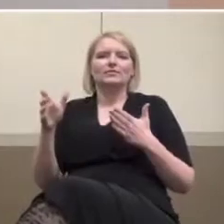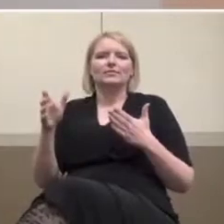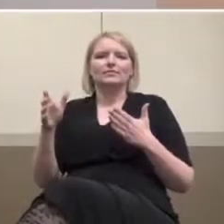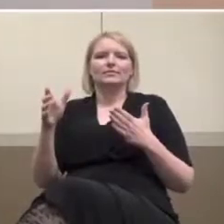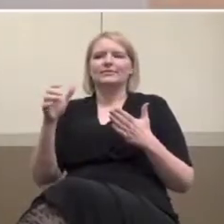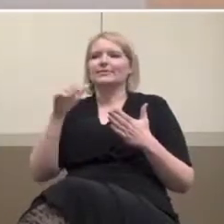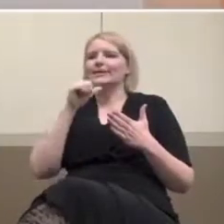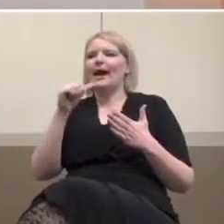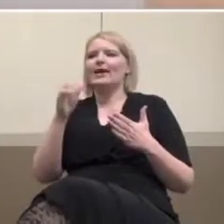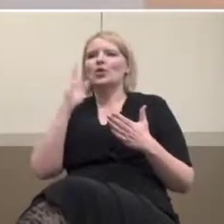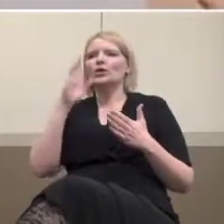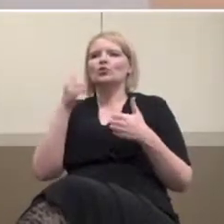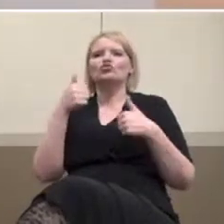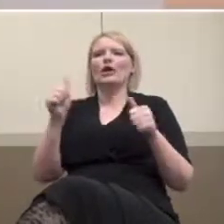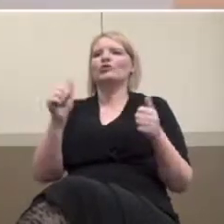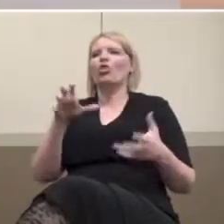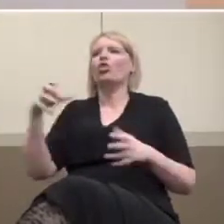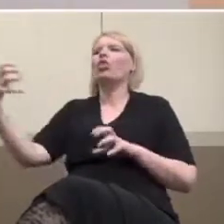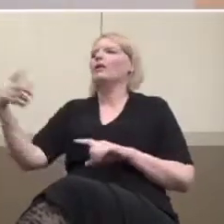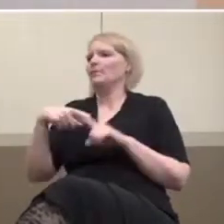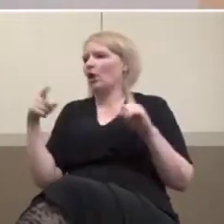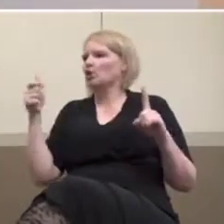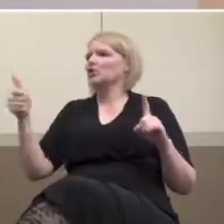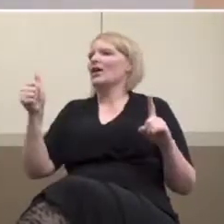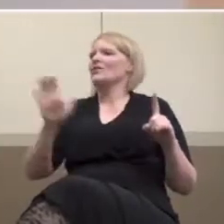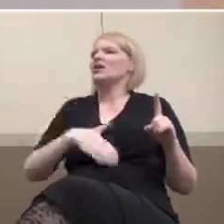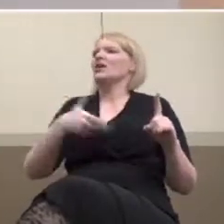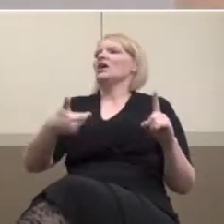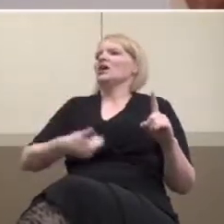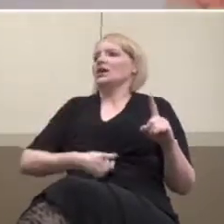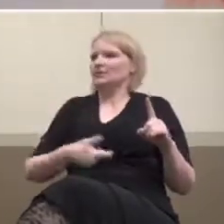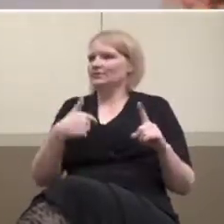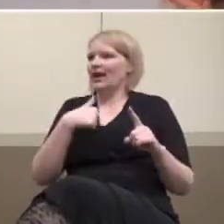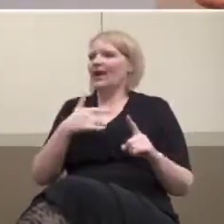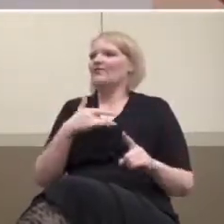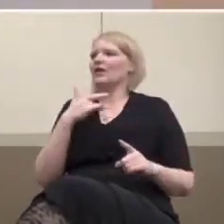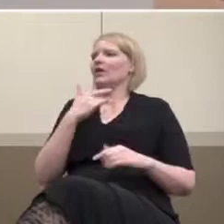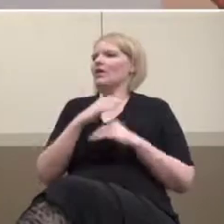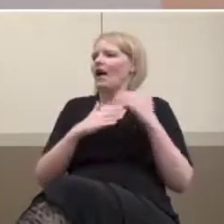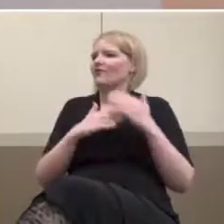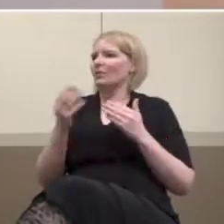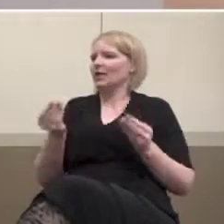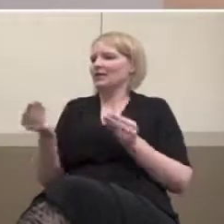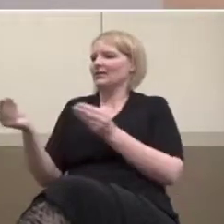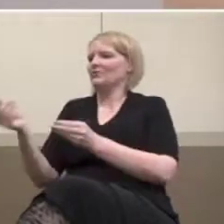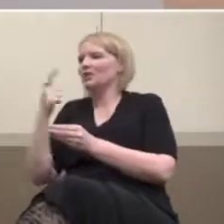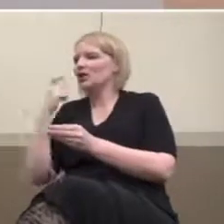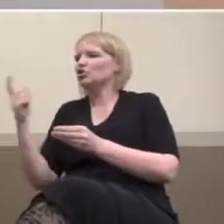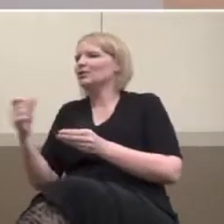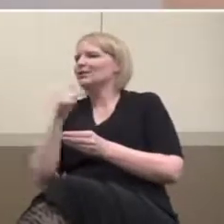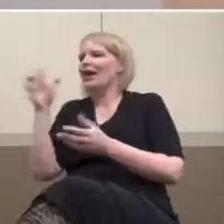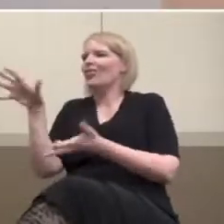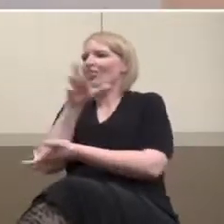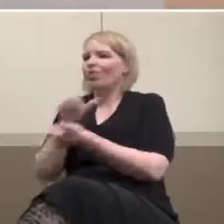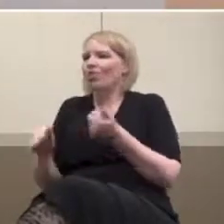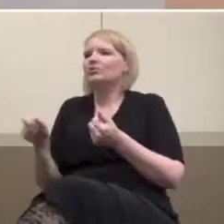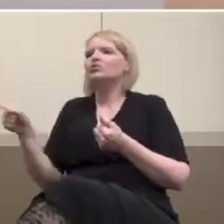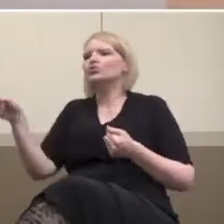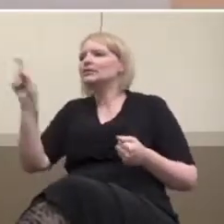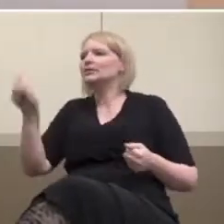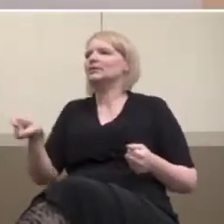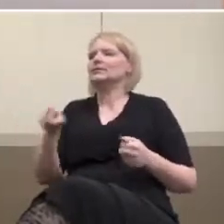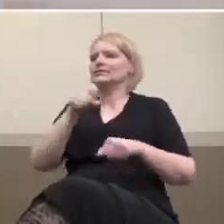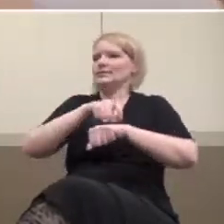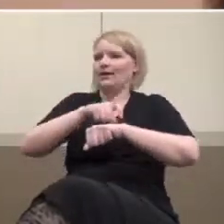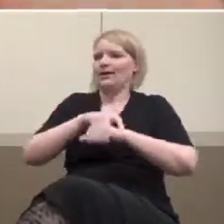just more, it was more upset. So like I felt comfortable giving her the iPad and knowing that she just needed to unwind by doing